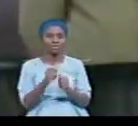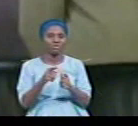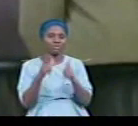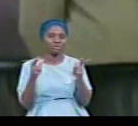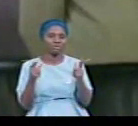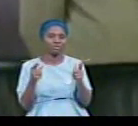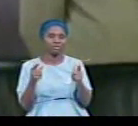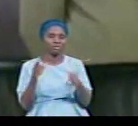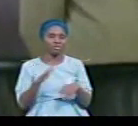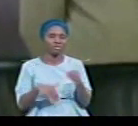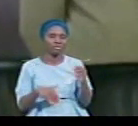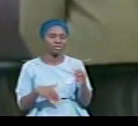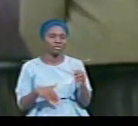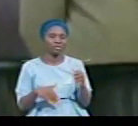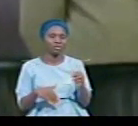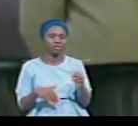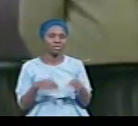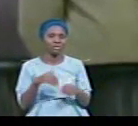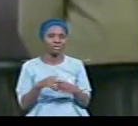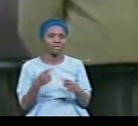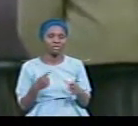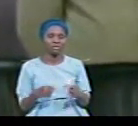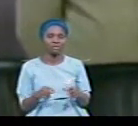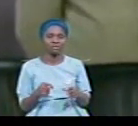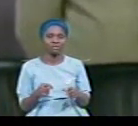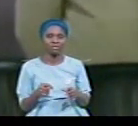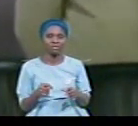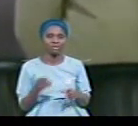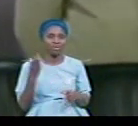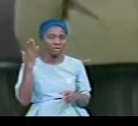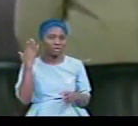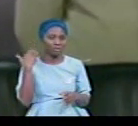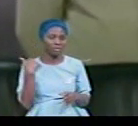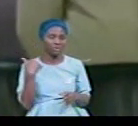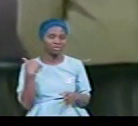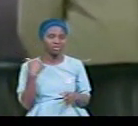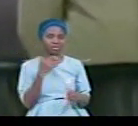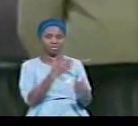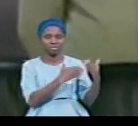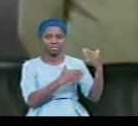than in the past centuries.